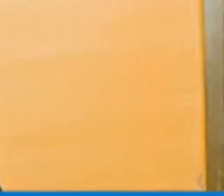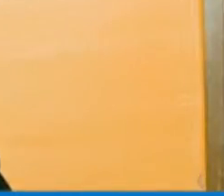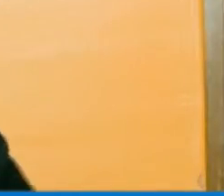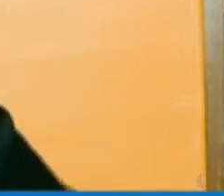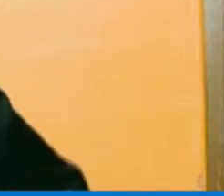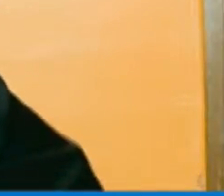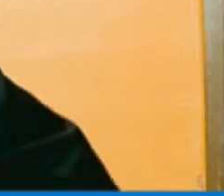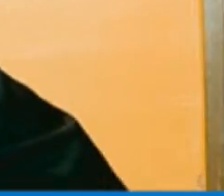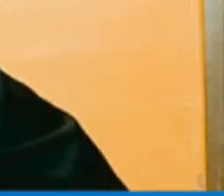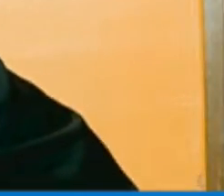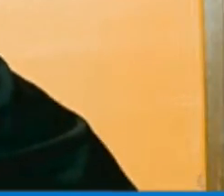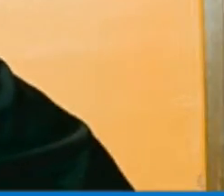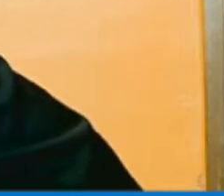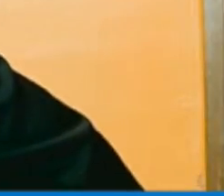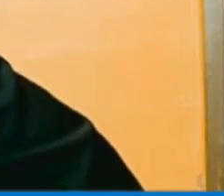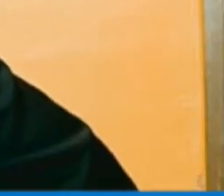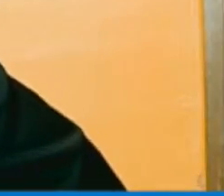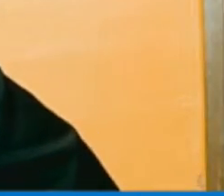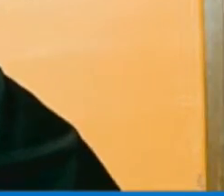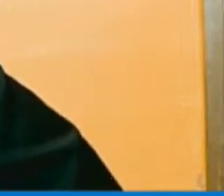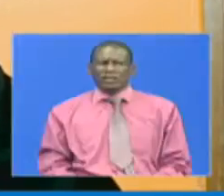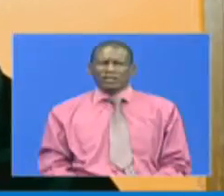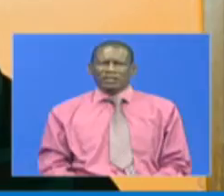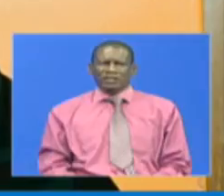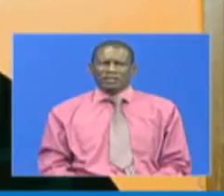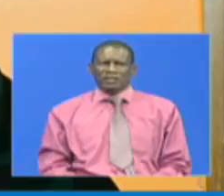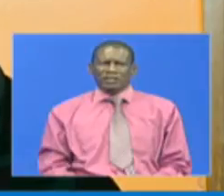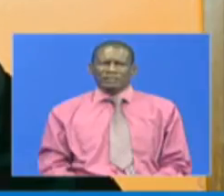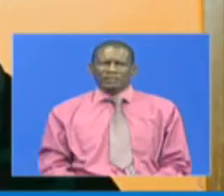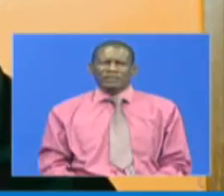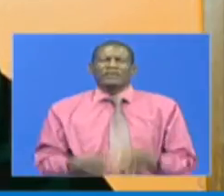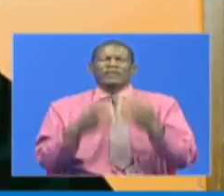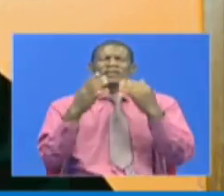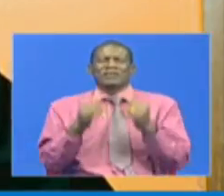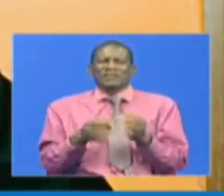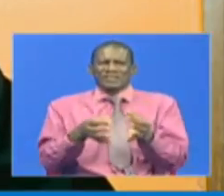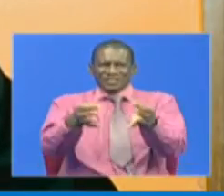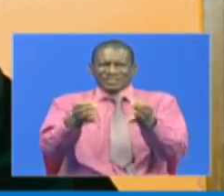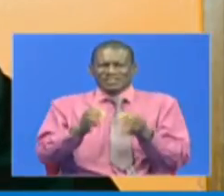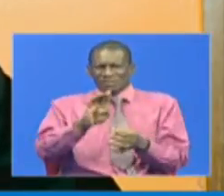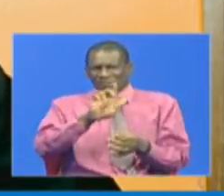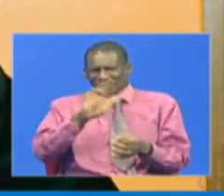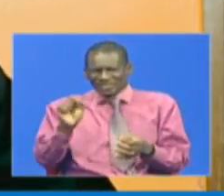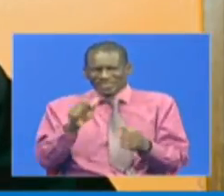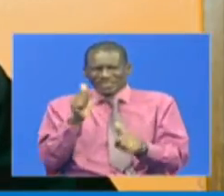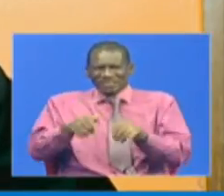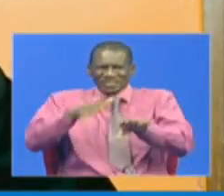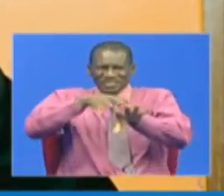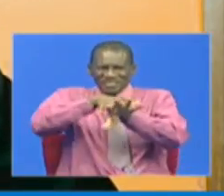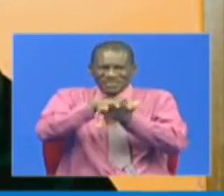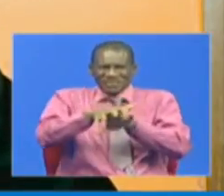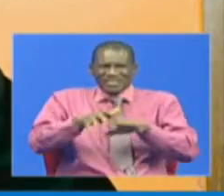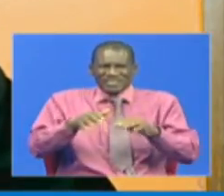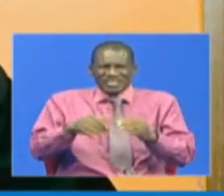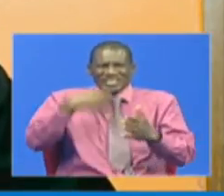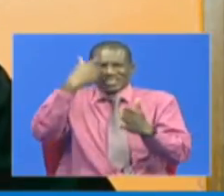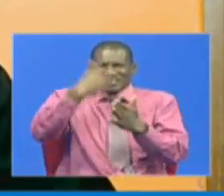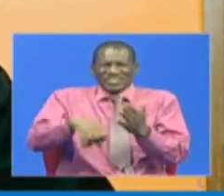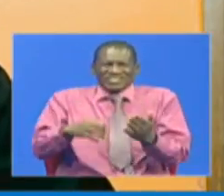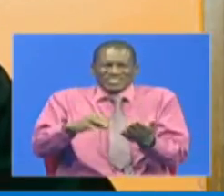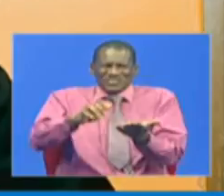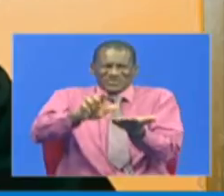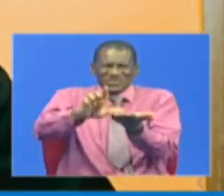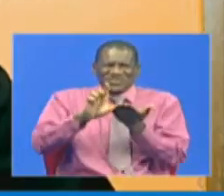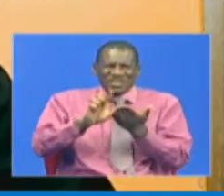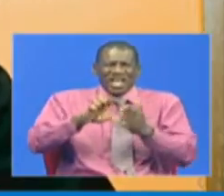bridge the gap between, let's say, the current price of, let's say, treasury bills, which influence ultimately the cost of credit. How